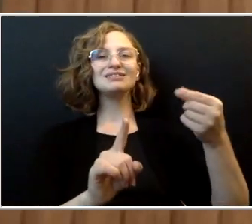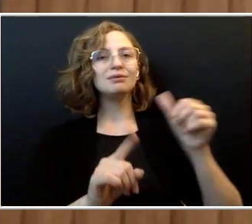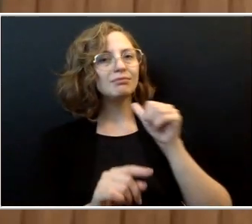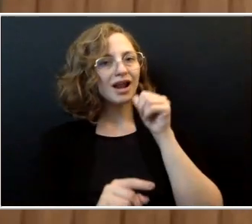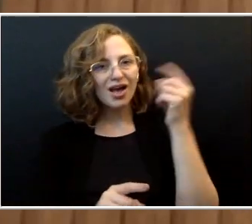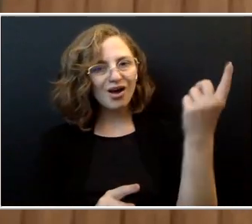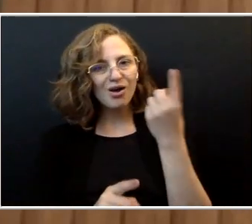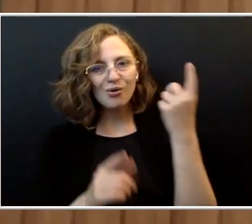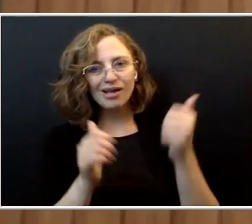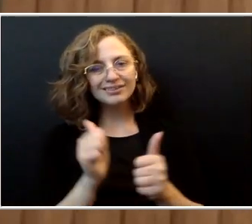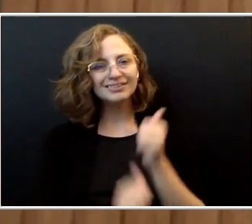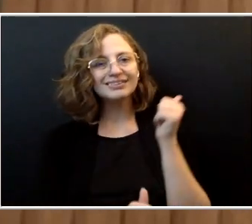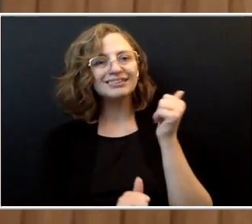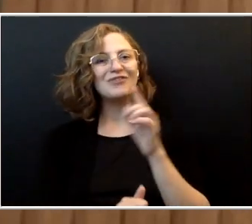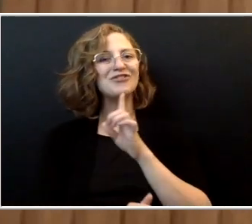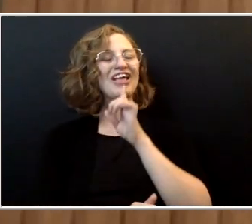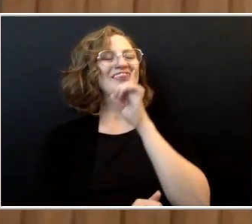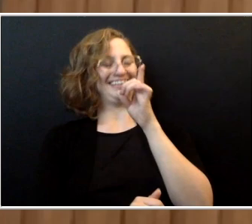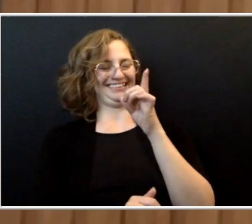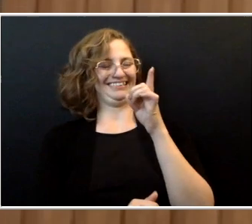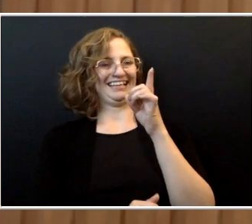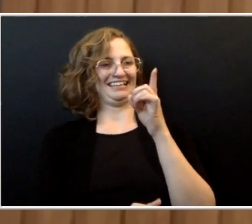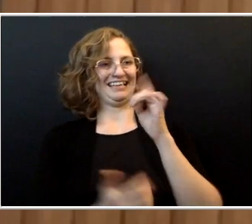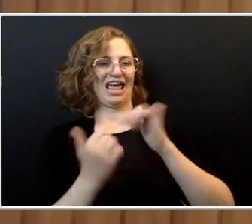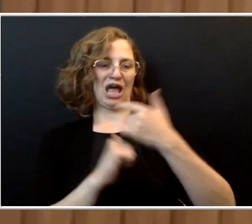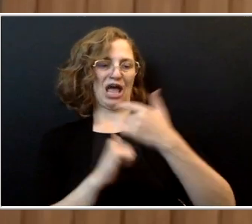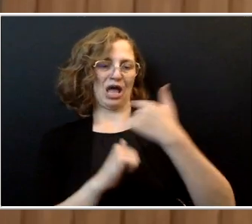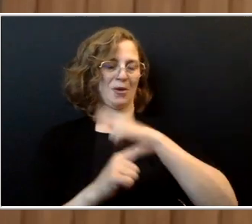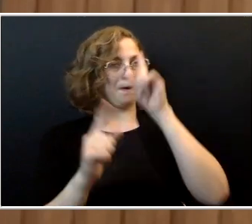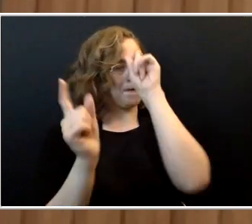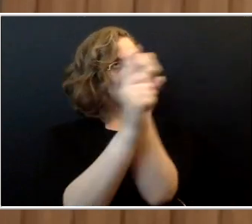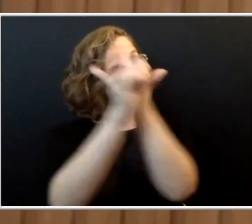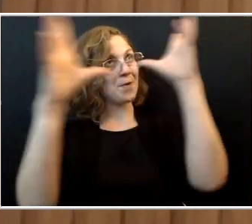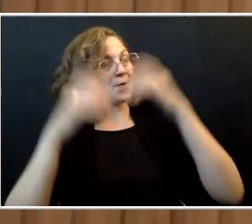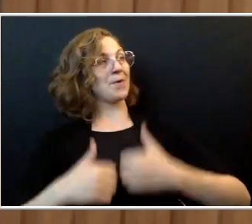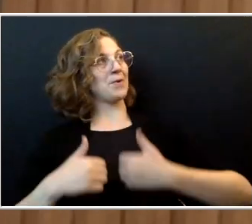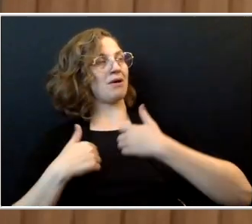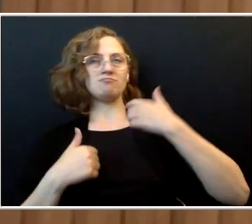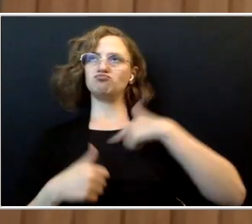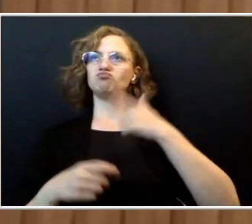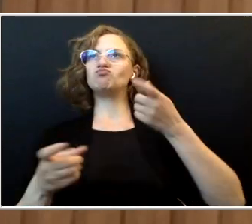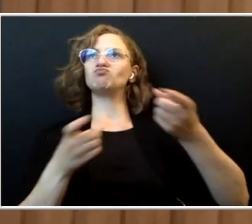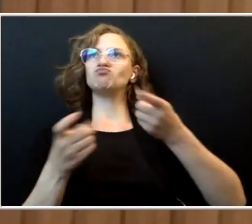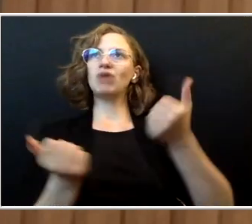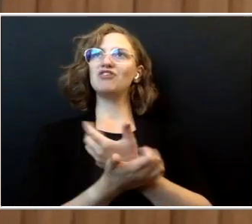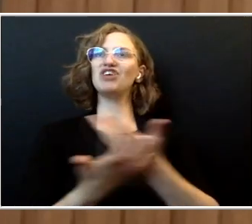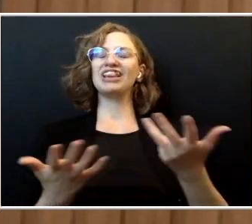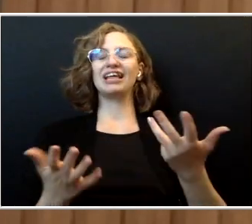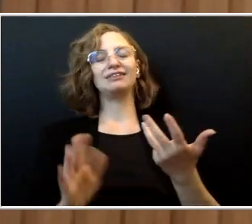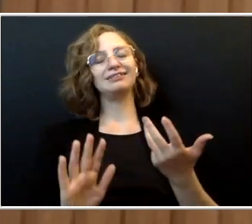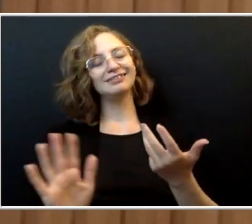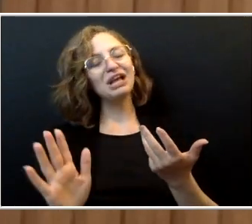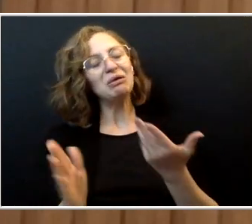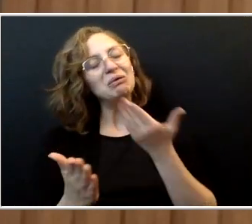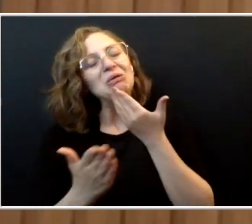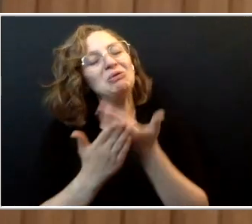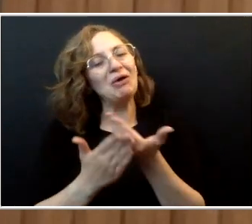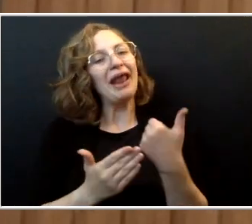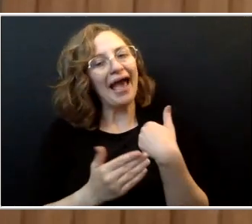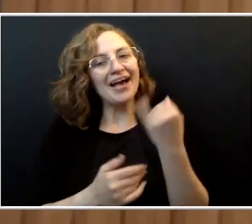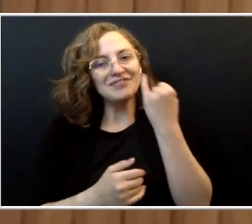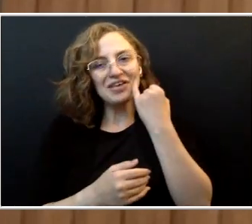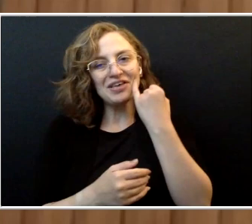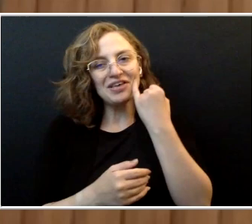kind of the world that we think we live in, as if we have more control over things than we actually do. Still good to have in case you're in that ideal